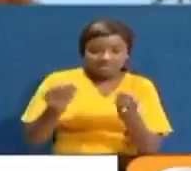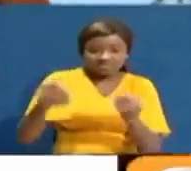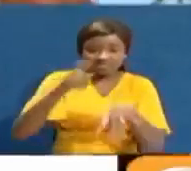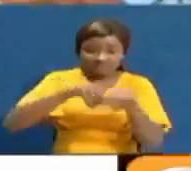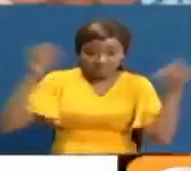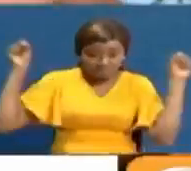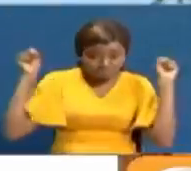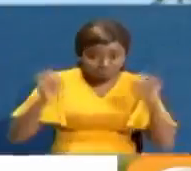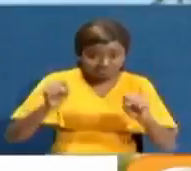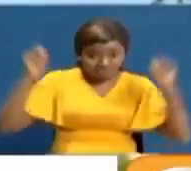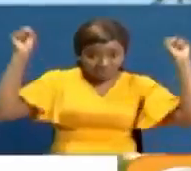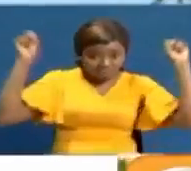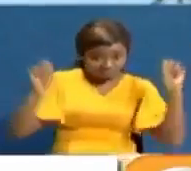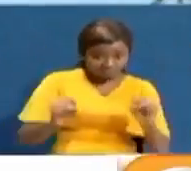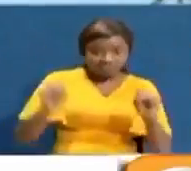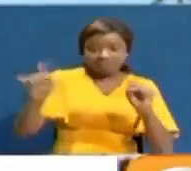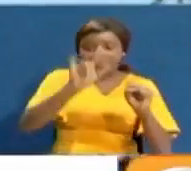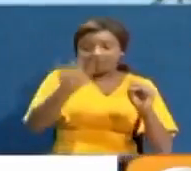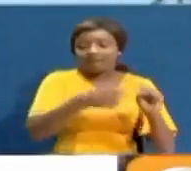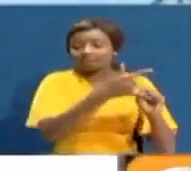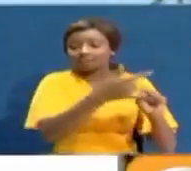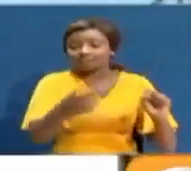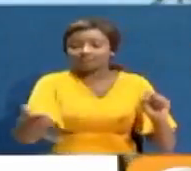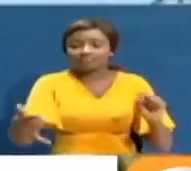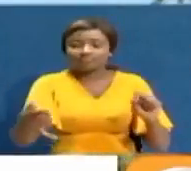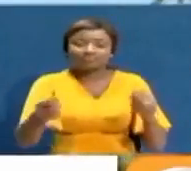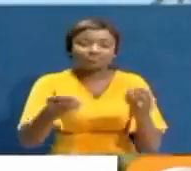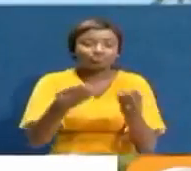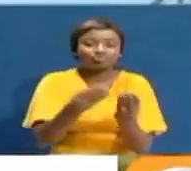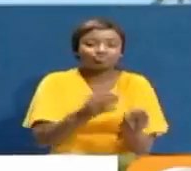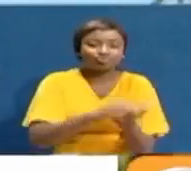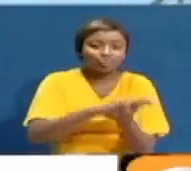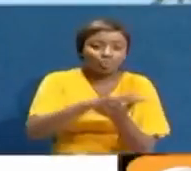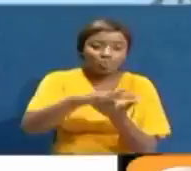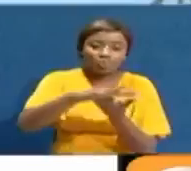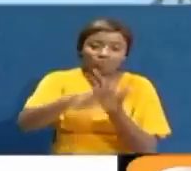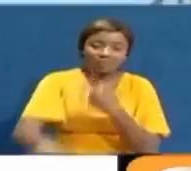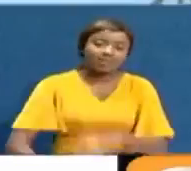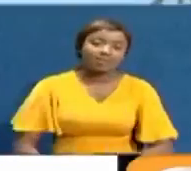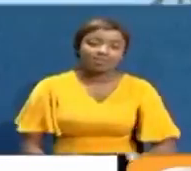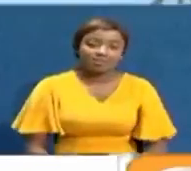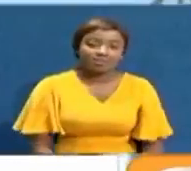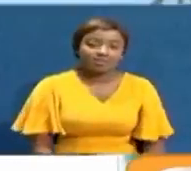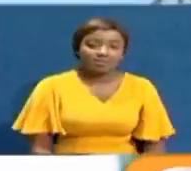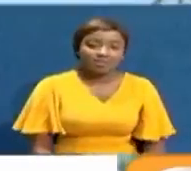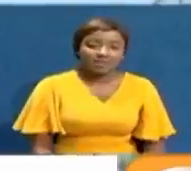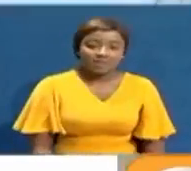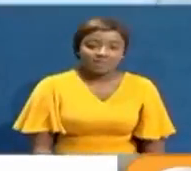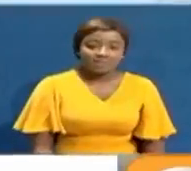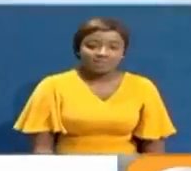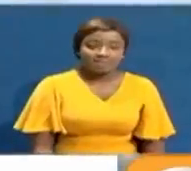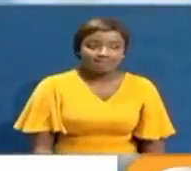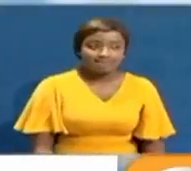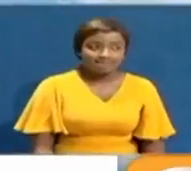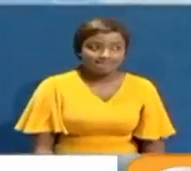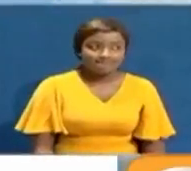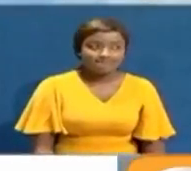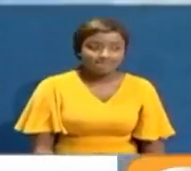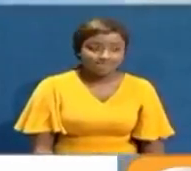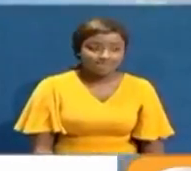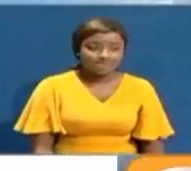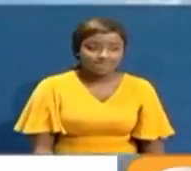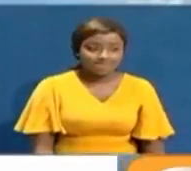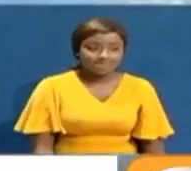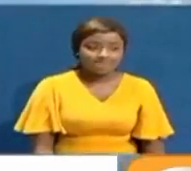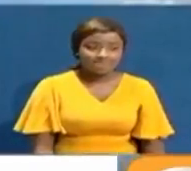then hii maneno ya paragliding tutakuwa tunafanya all here ina defend. Kama upepo iko sawa, tuna